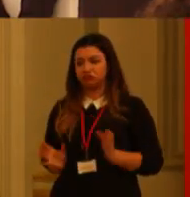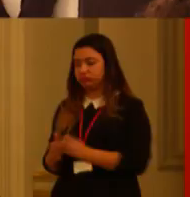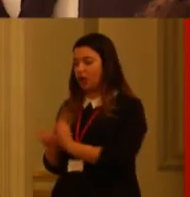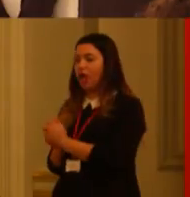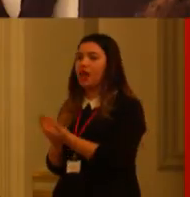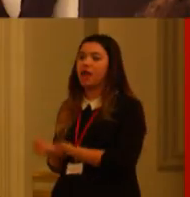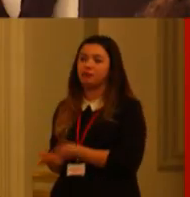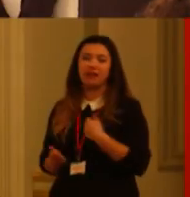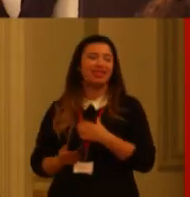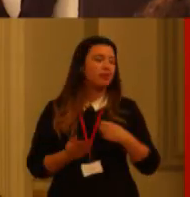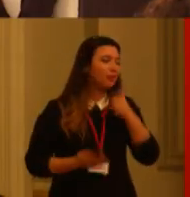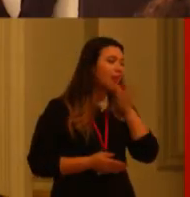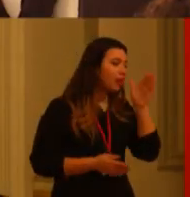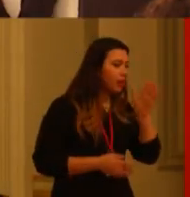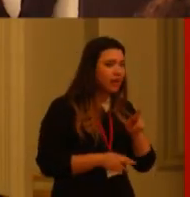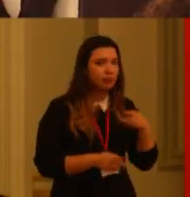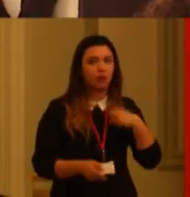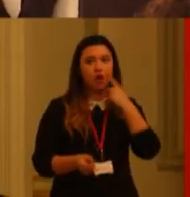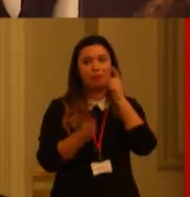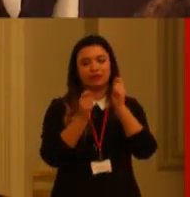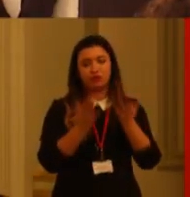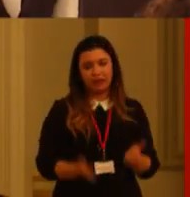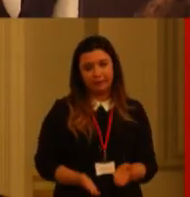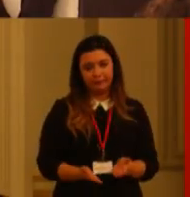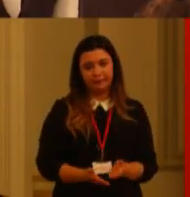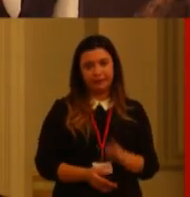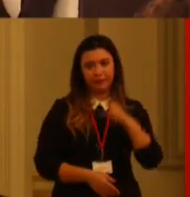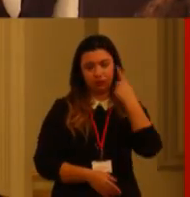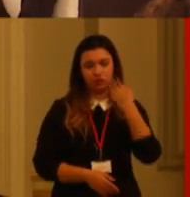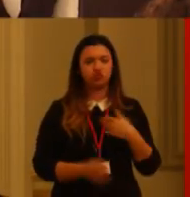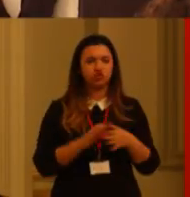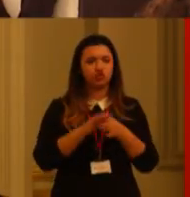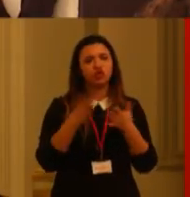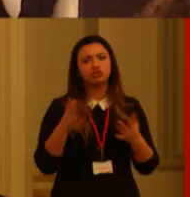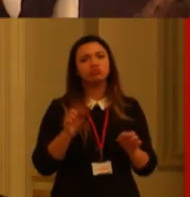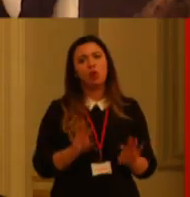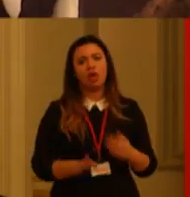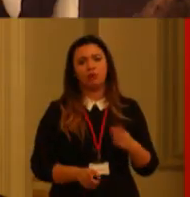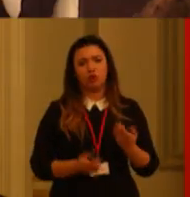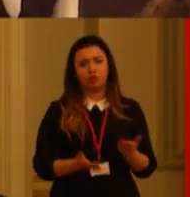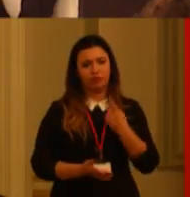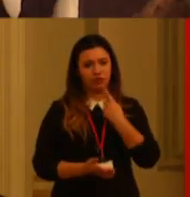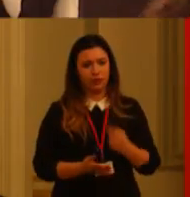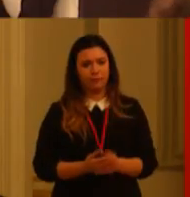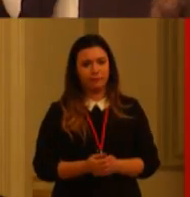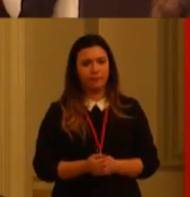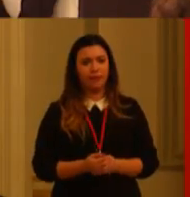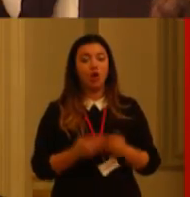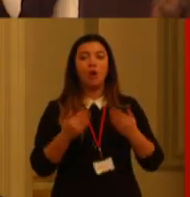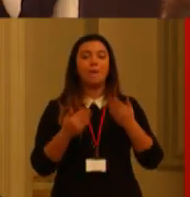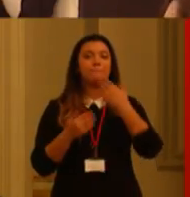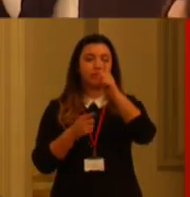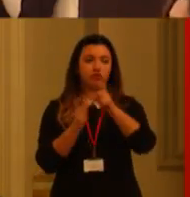my circle of friends and other LGBT individuals with whom they organize. That's a solution.